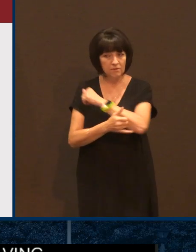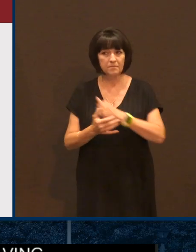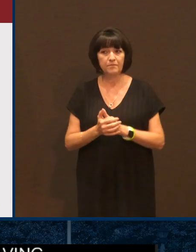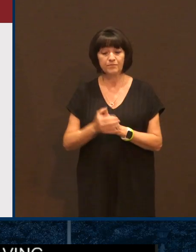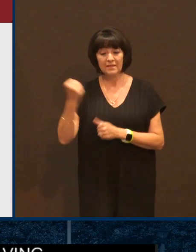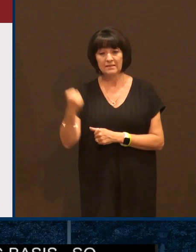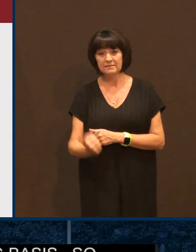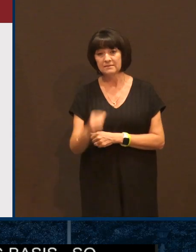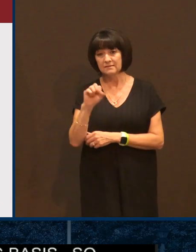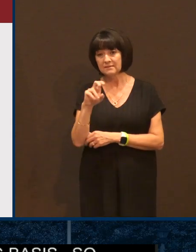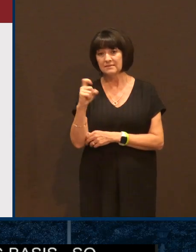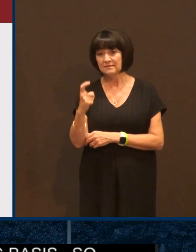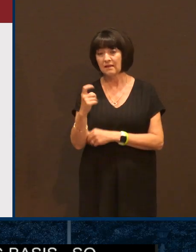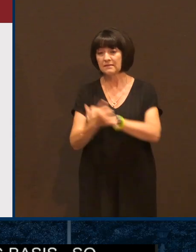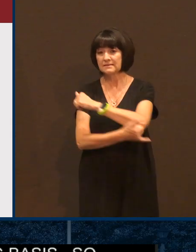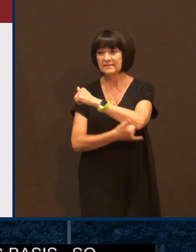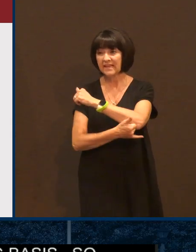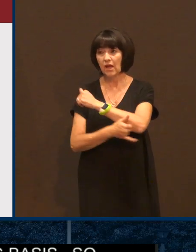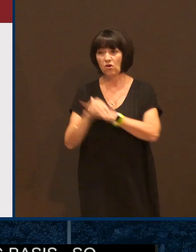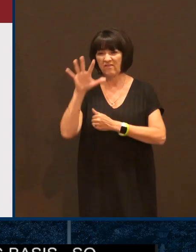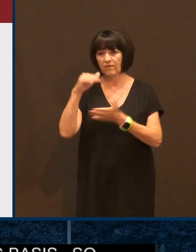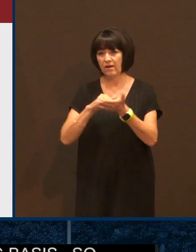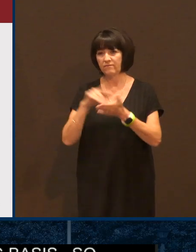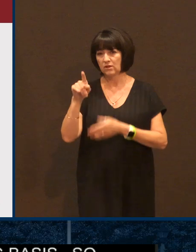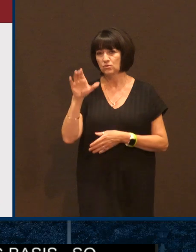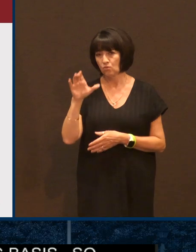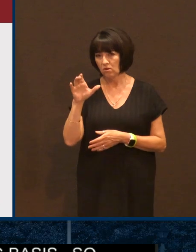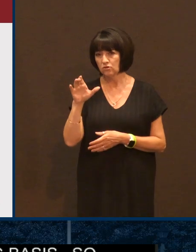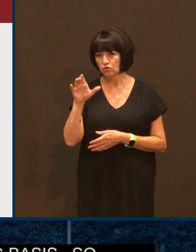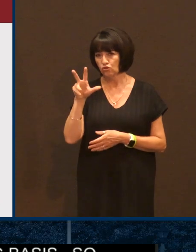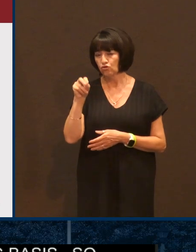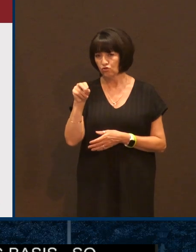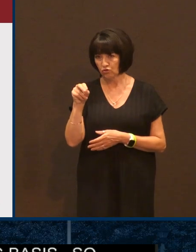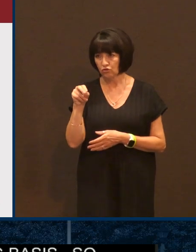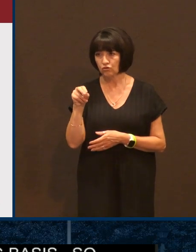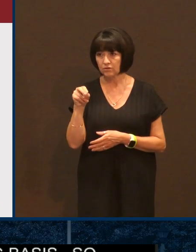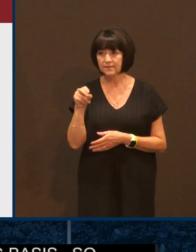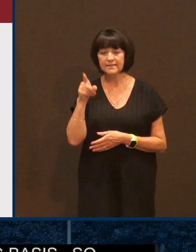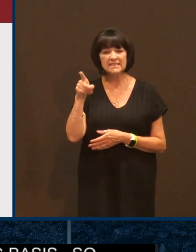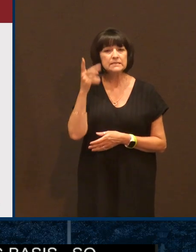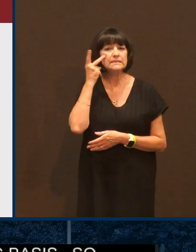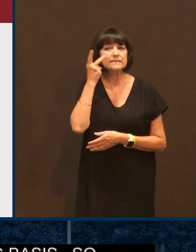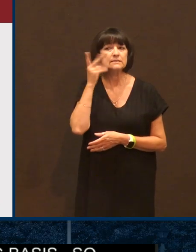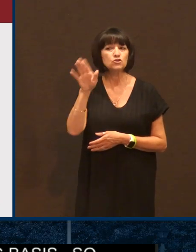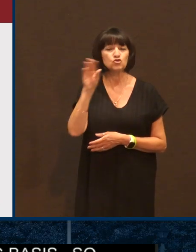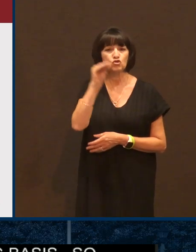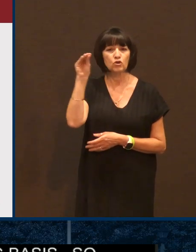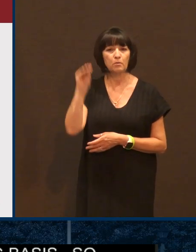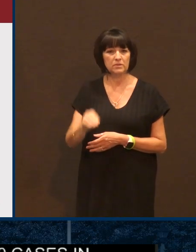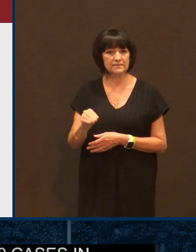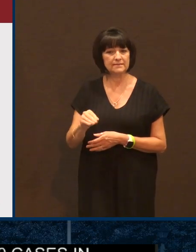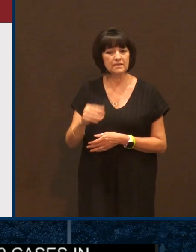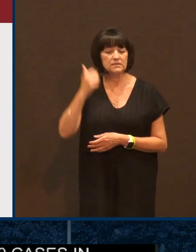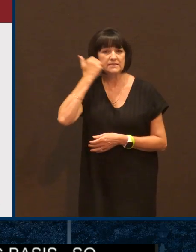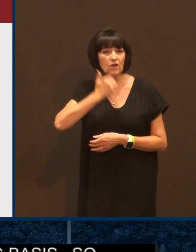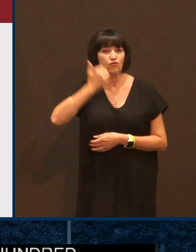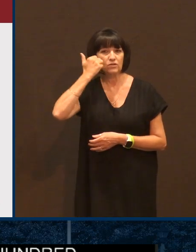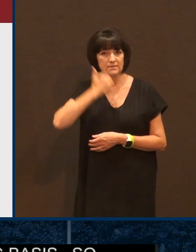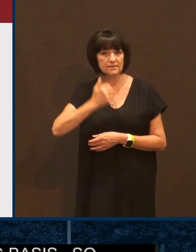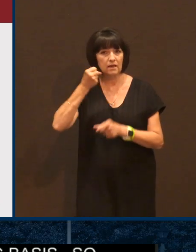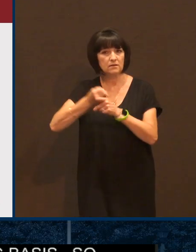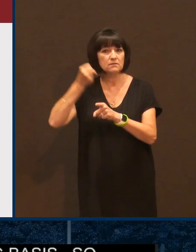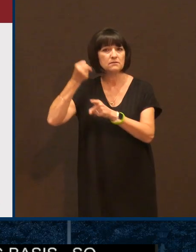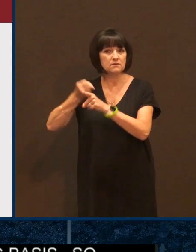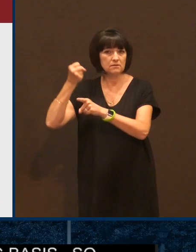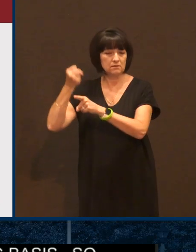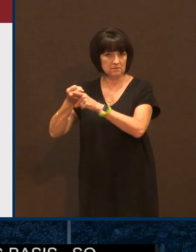in Sussex County. We're going to see in a minute the difference in percent positive each day for testing sites in Sussex County a week